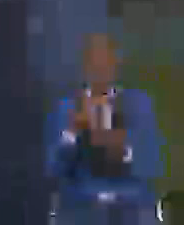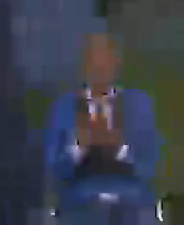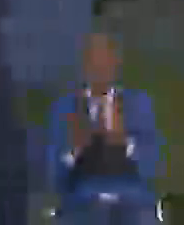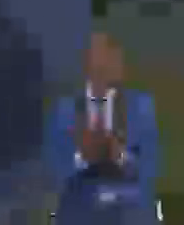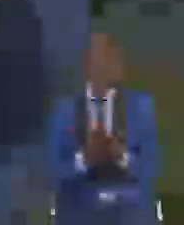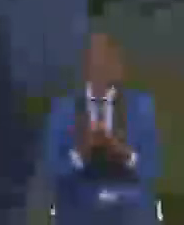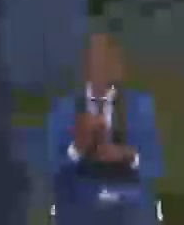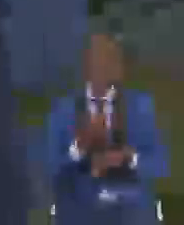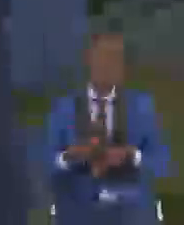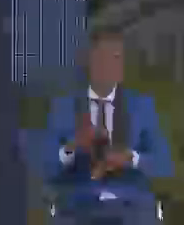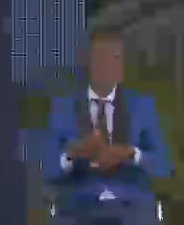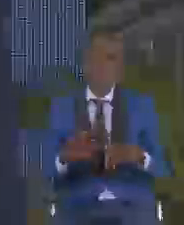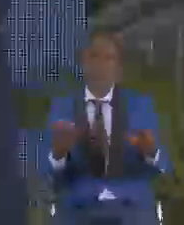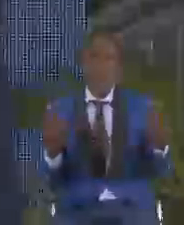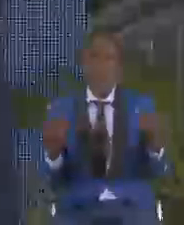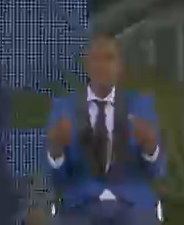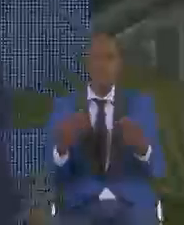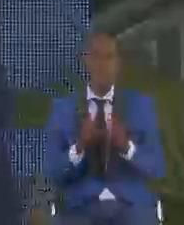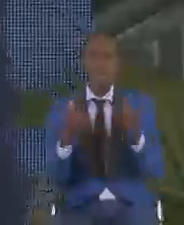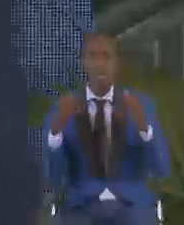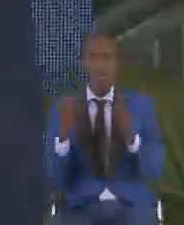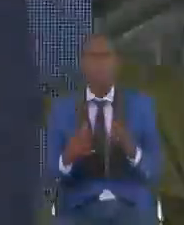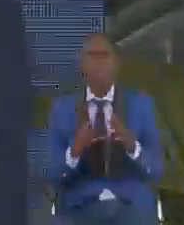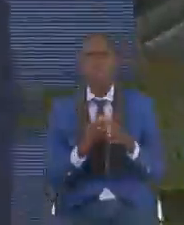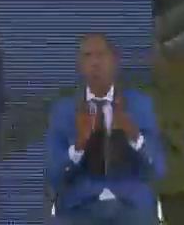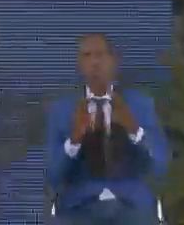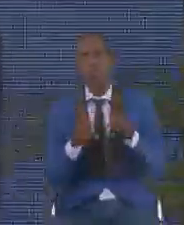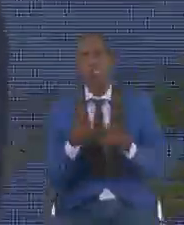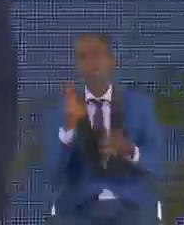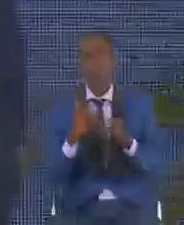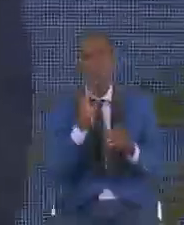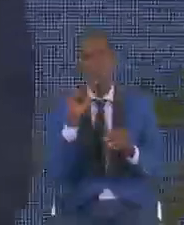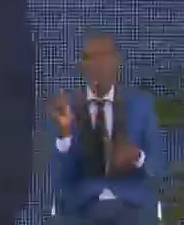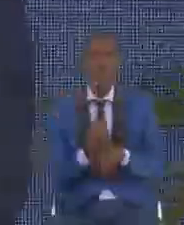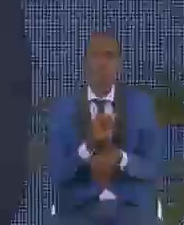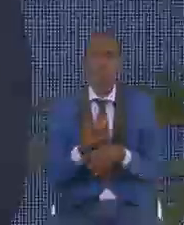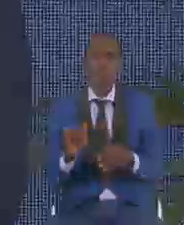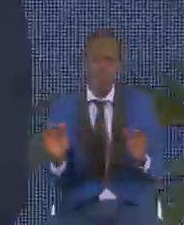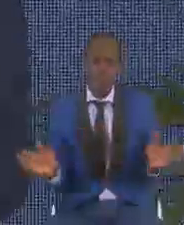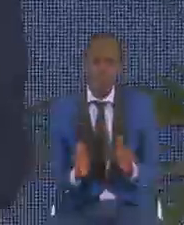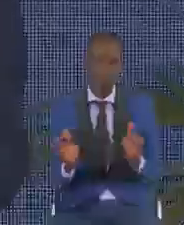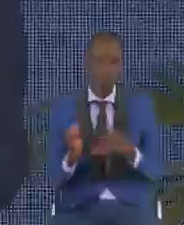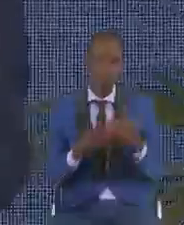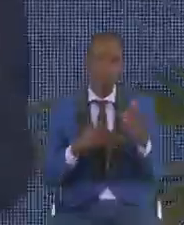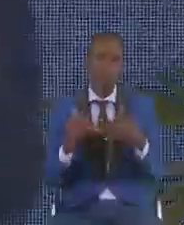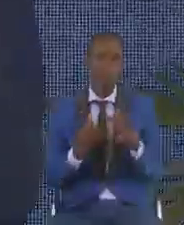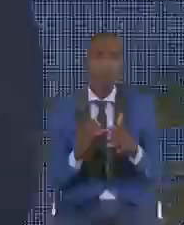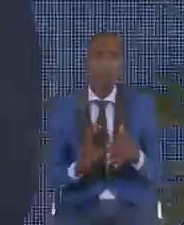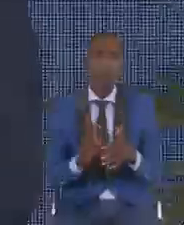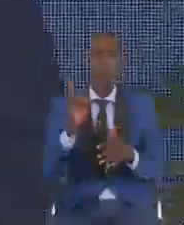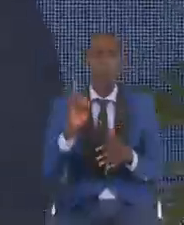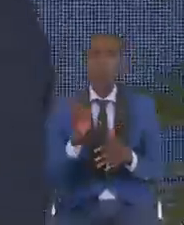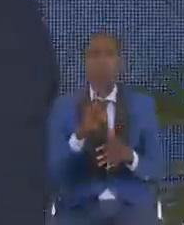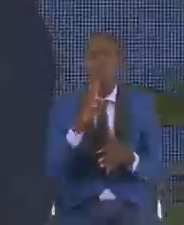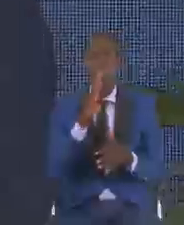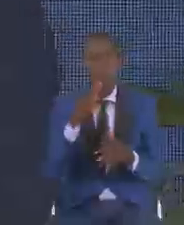dormant, that's why it appears it's not working. Stir it up. Wherefore, I put thee in